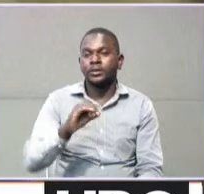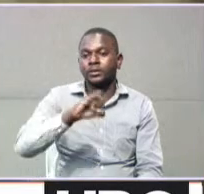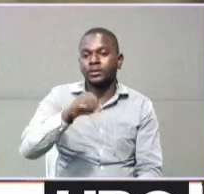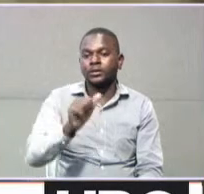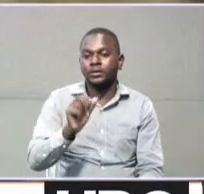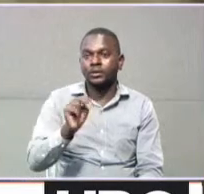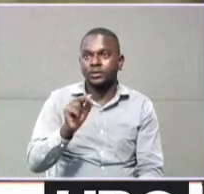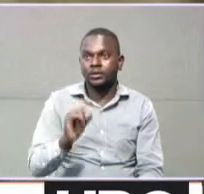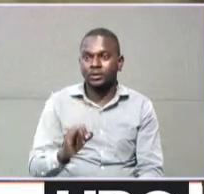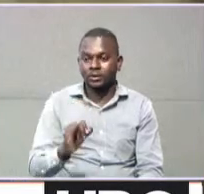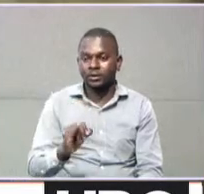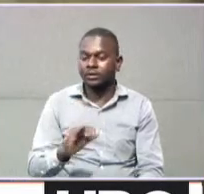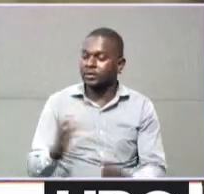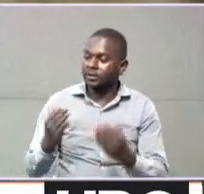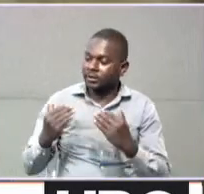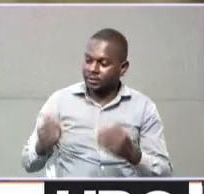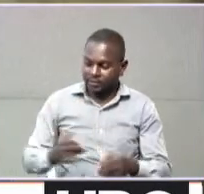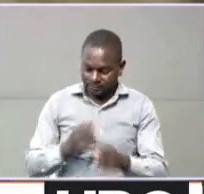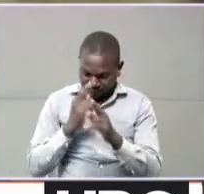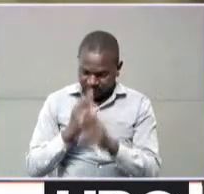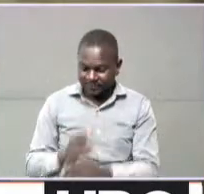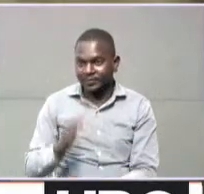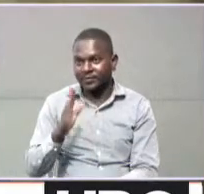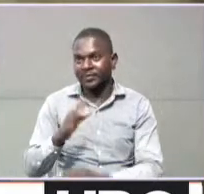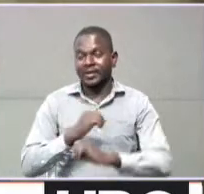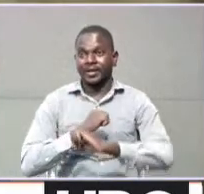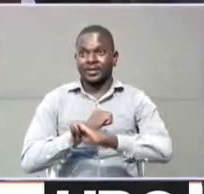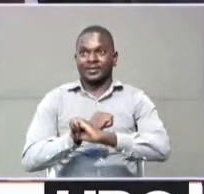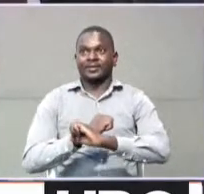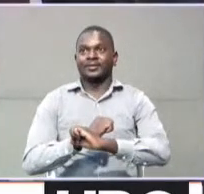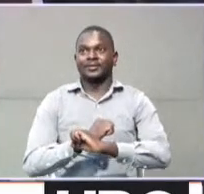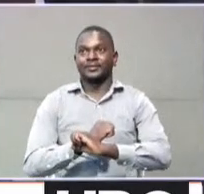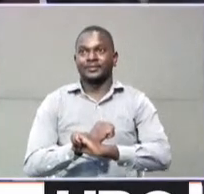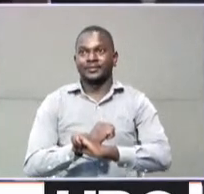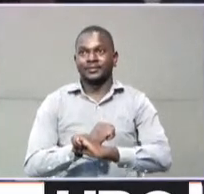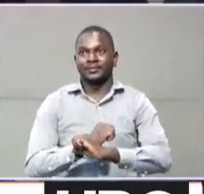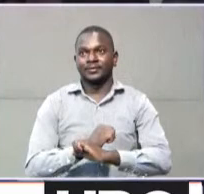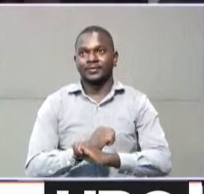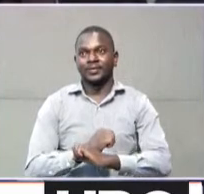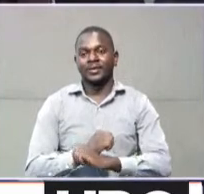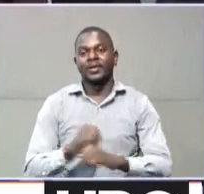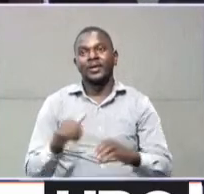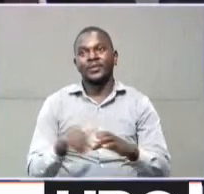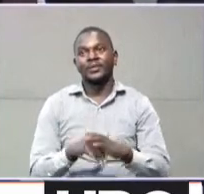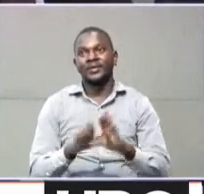so honorable thank you very honorable for your protection against the colleague